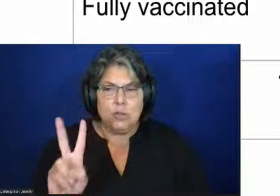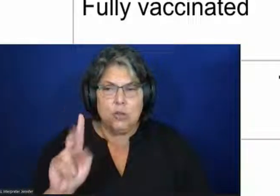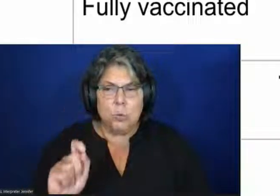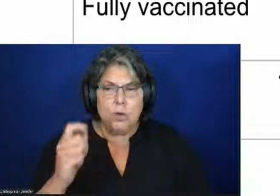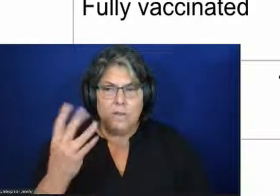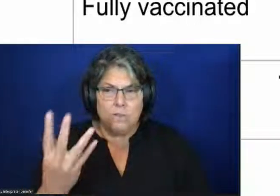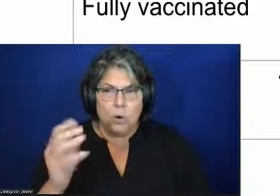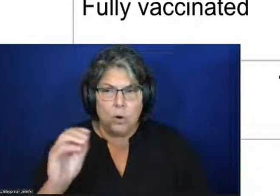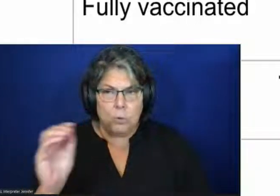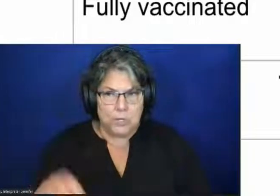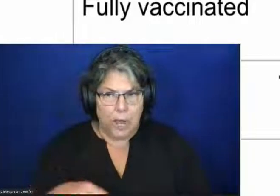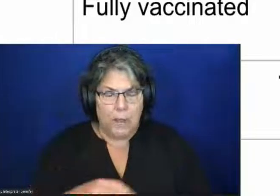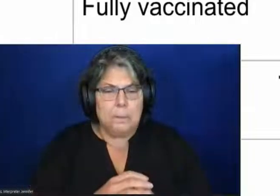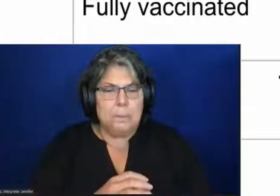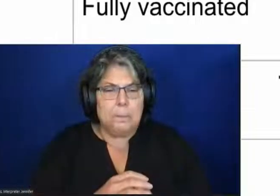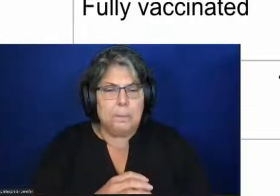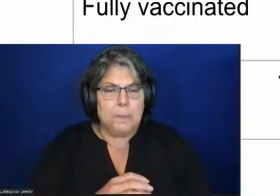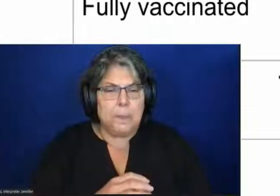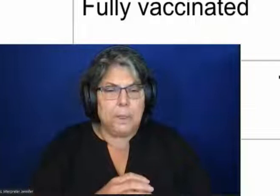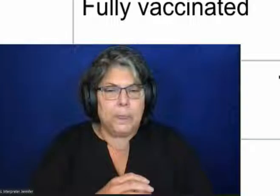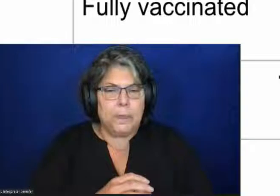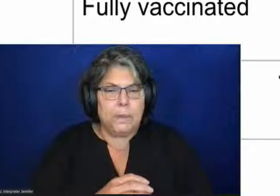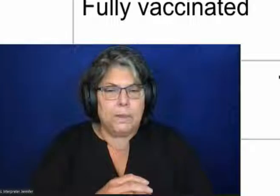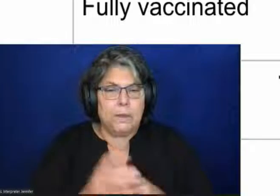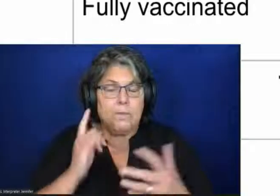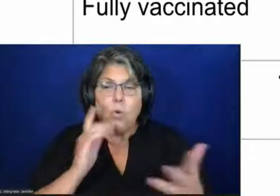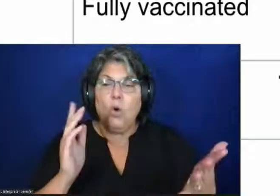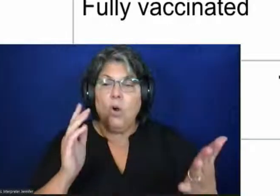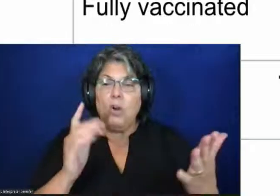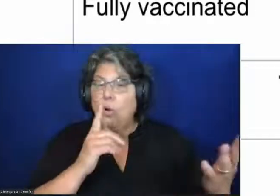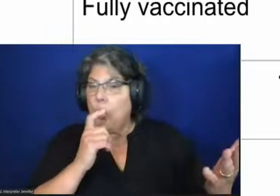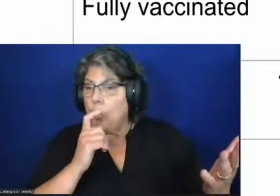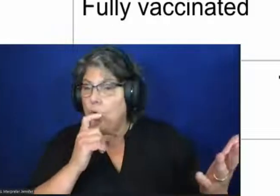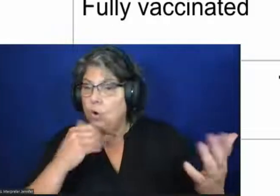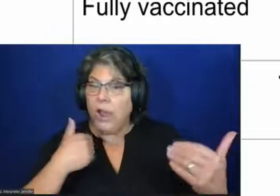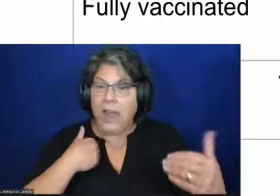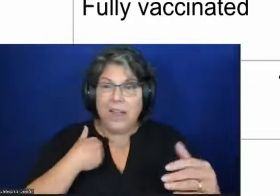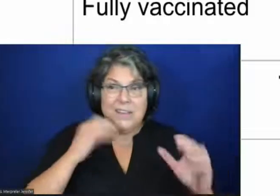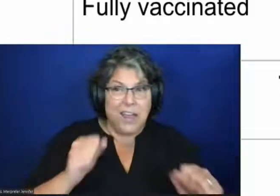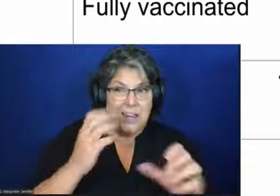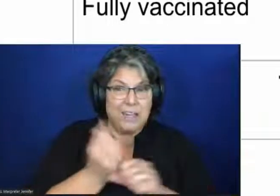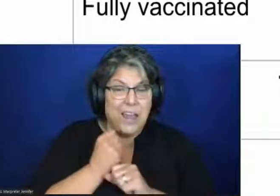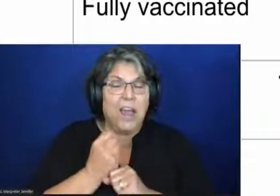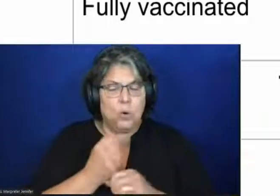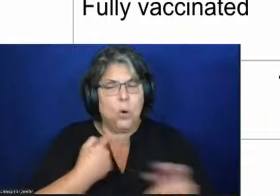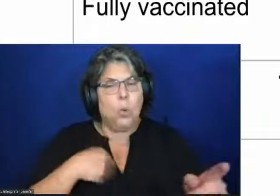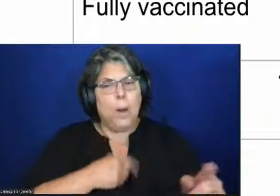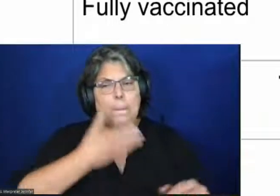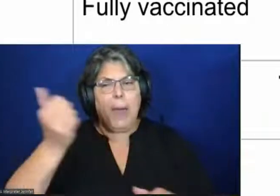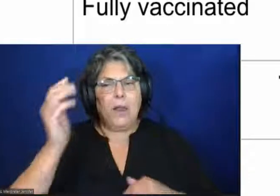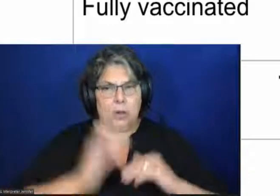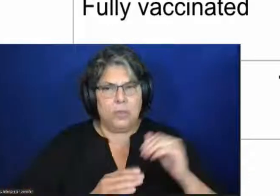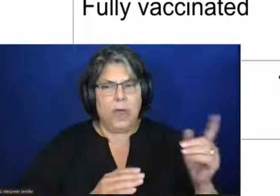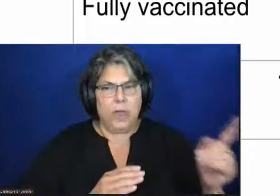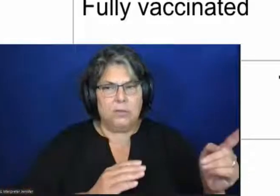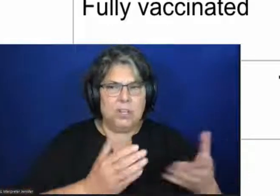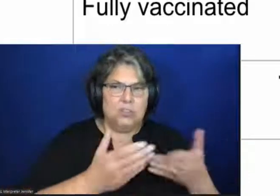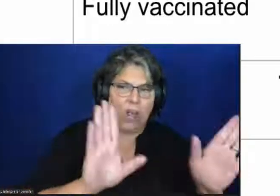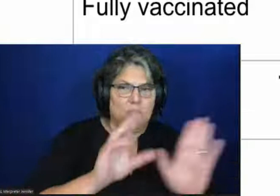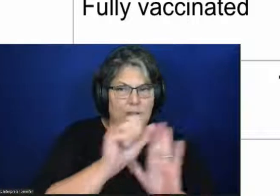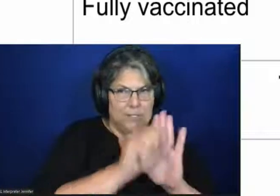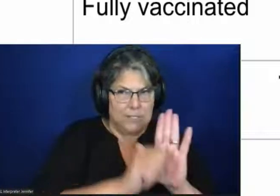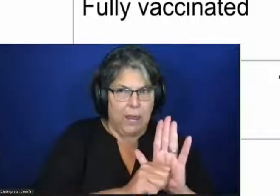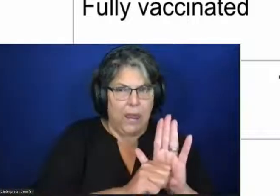62.4%. From an equity perspective, we continue to exceed the state of California among the lowest resource communities and